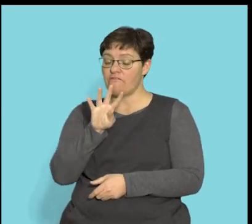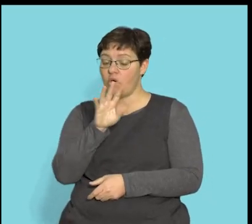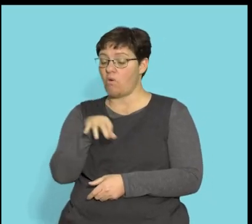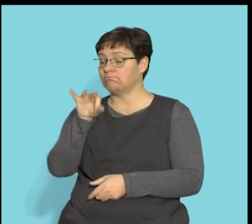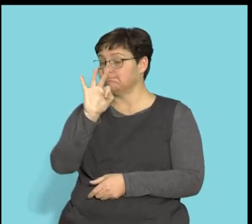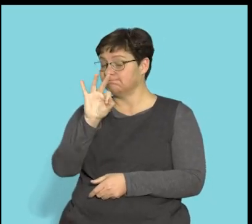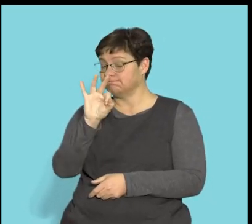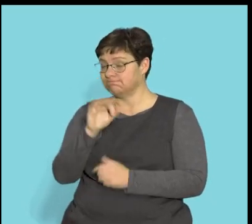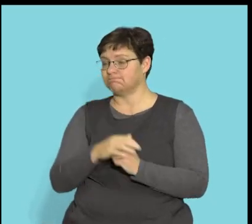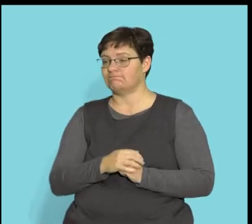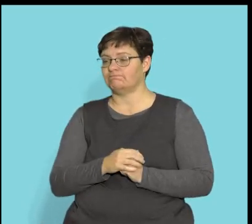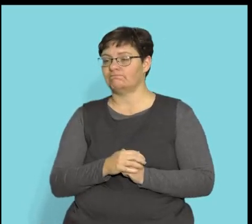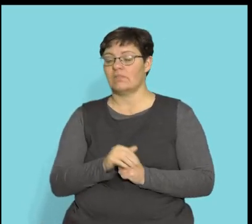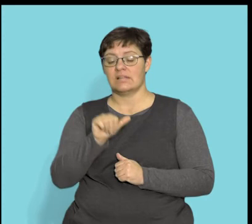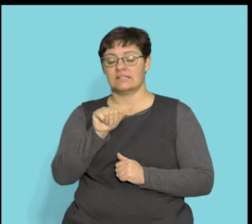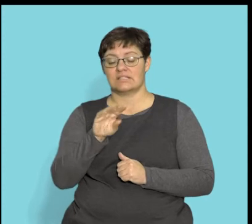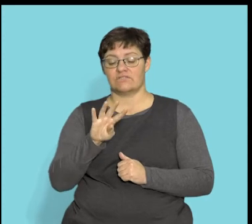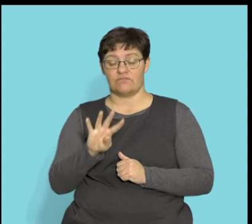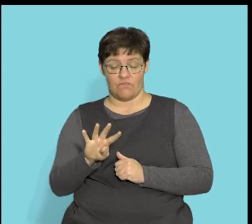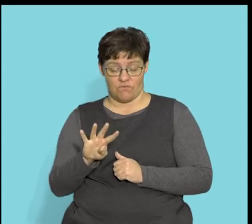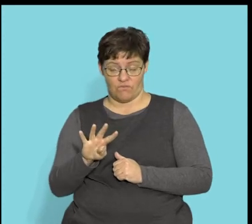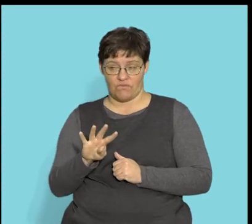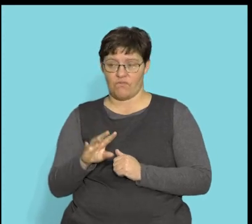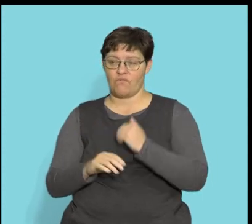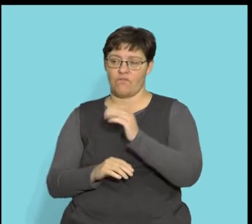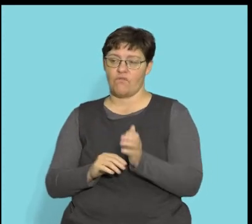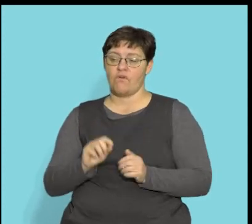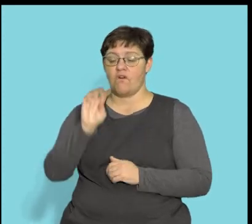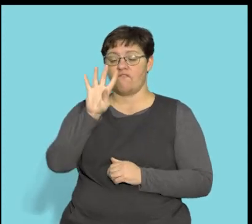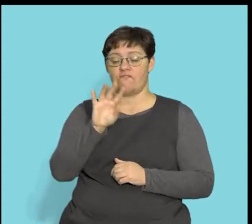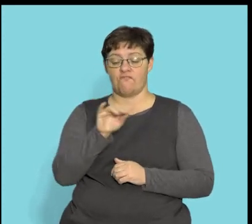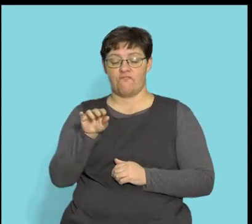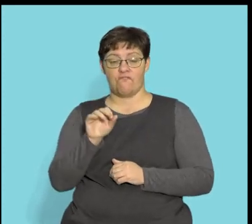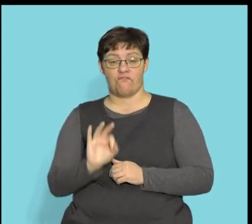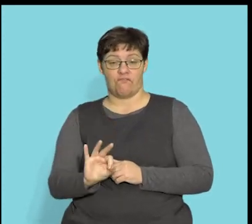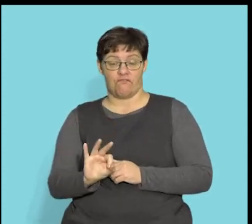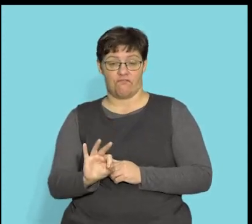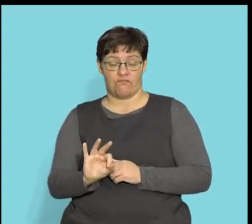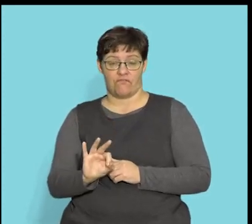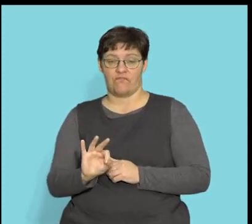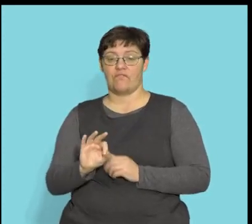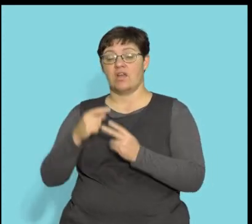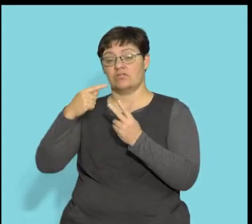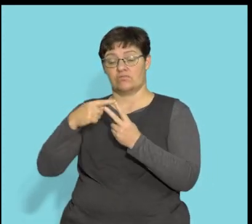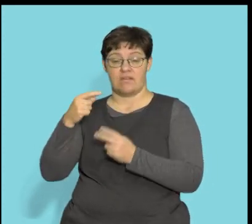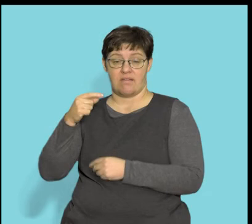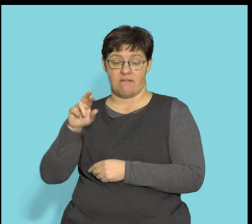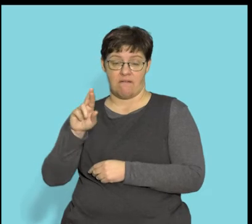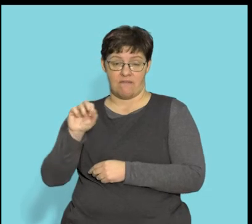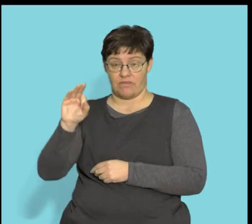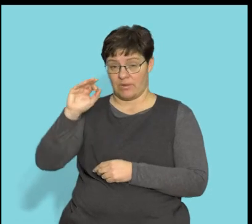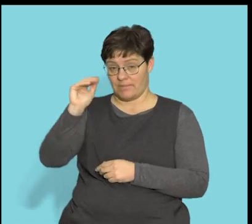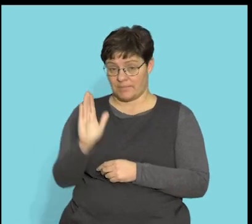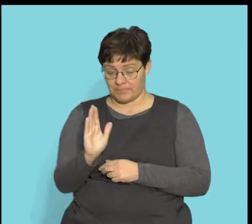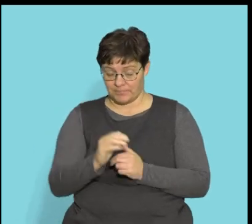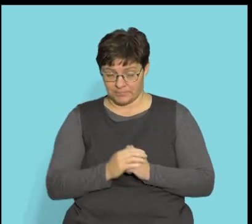factor cubed, and in this case it will be 64 because 4 cubed is 64, being multiplied by my volume